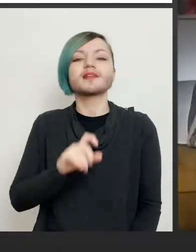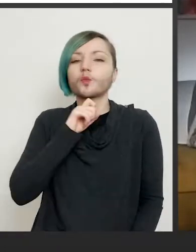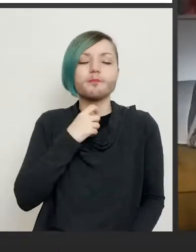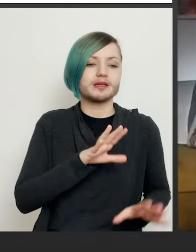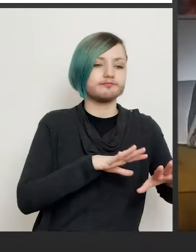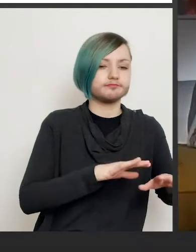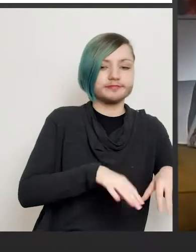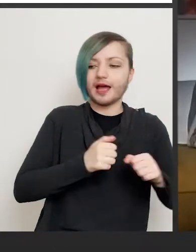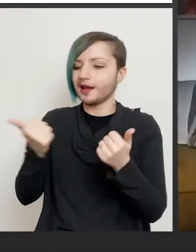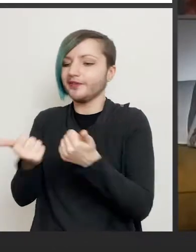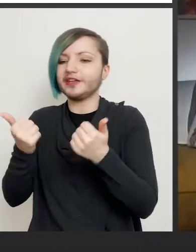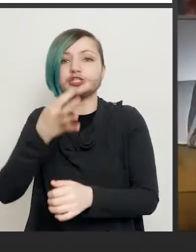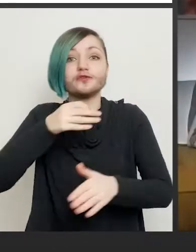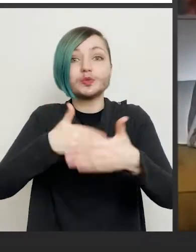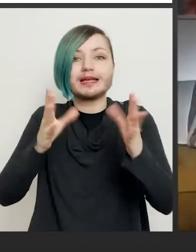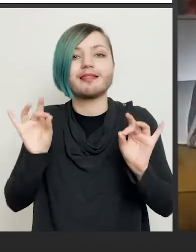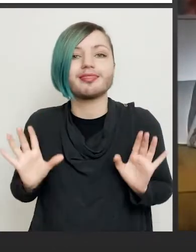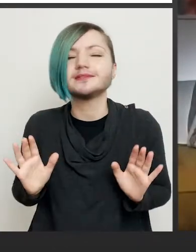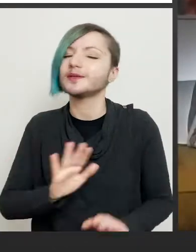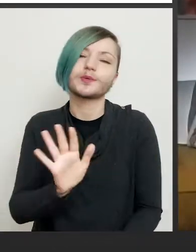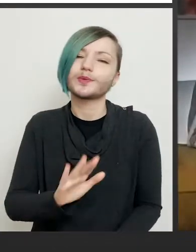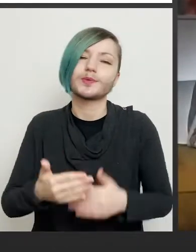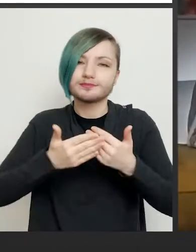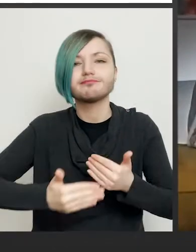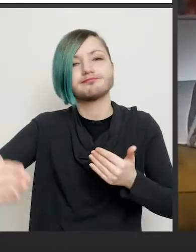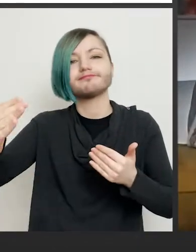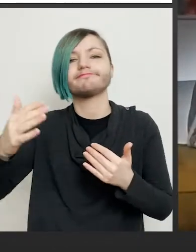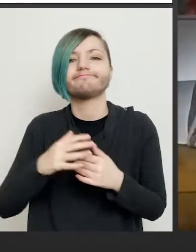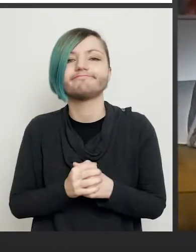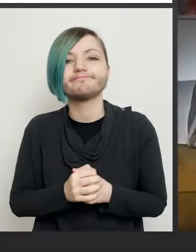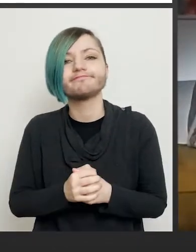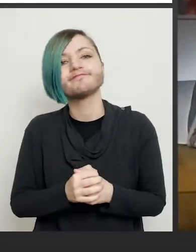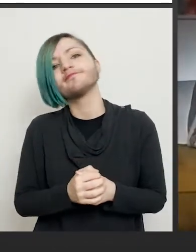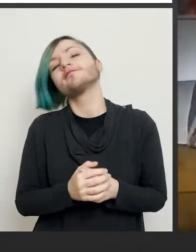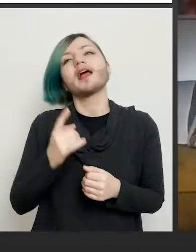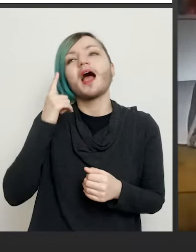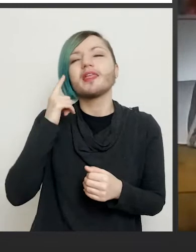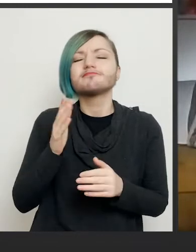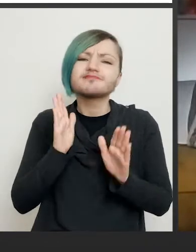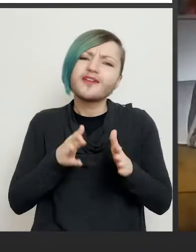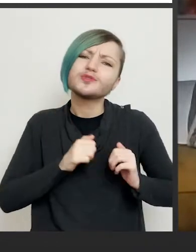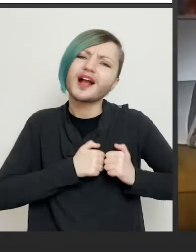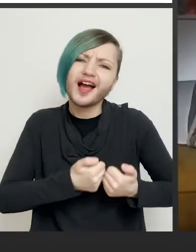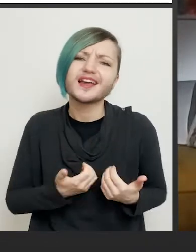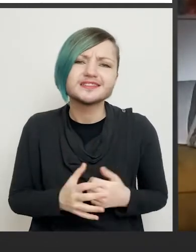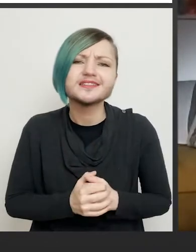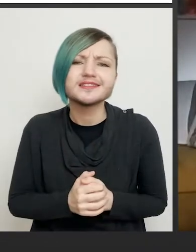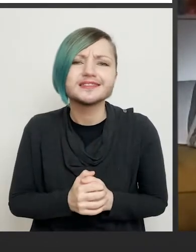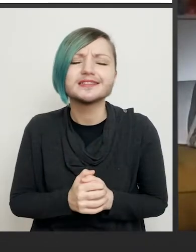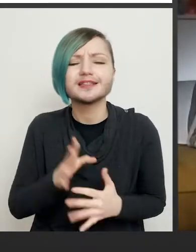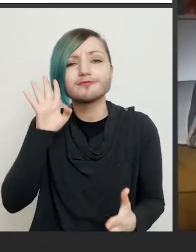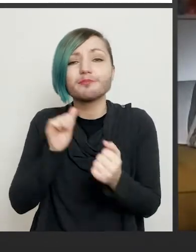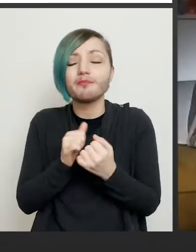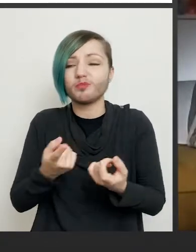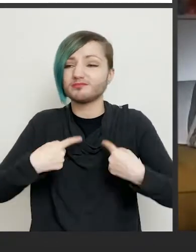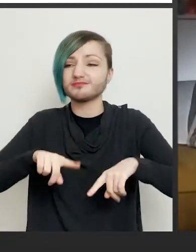in a matter of days. You know, it's always going to be a bit more than that. And I think we just have to be kind to ourselves and remember that we're all